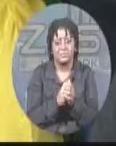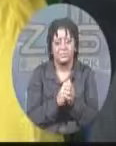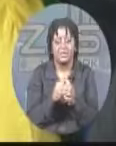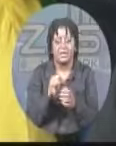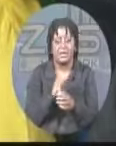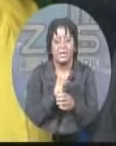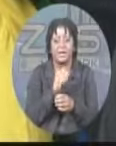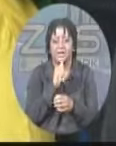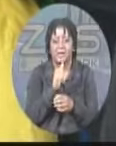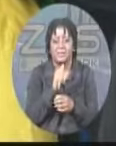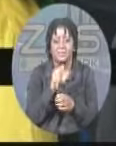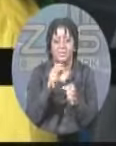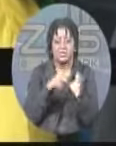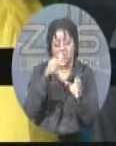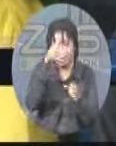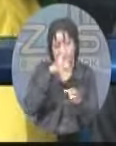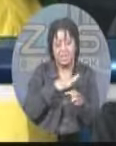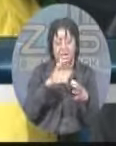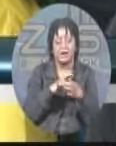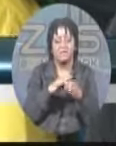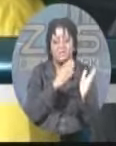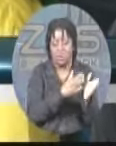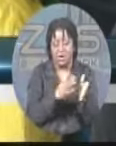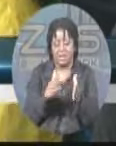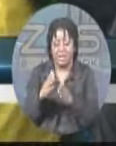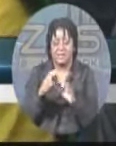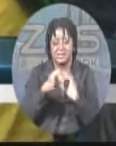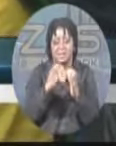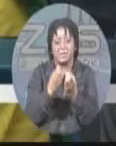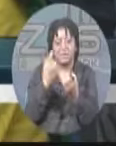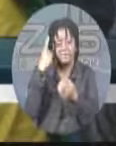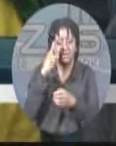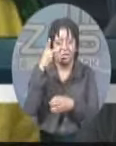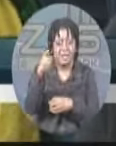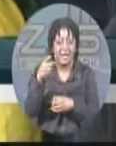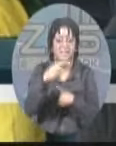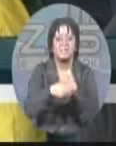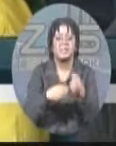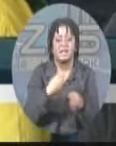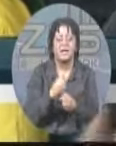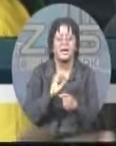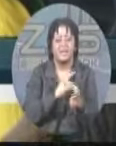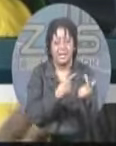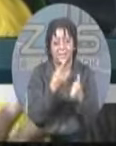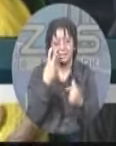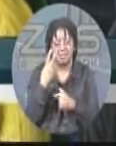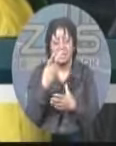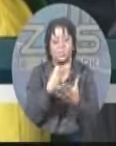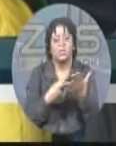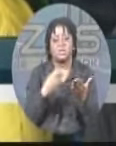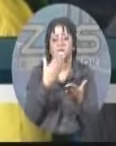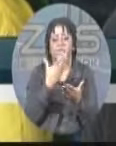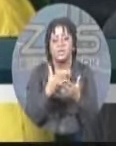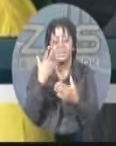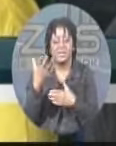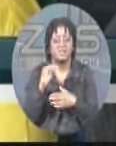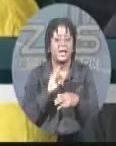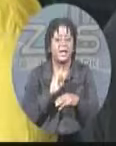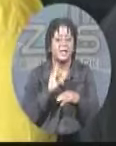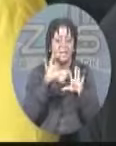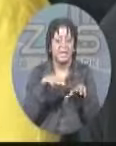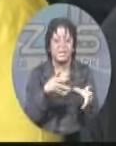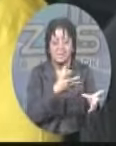committee for next year, so I came to see, what good things I can take from here and what mistakes may be made